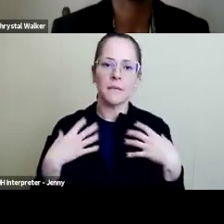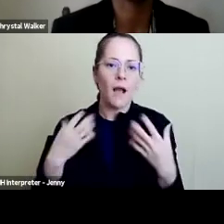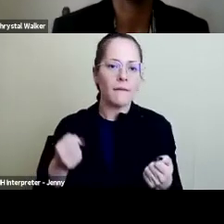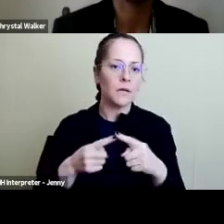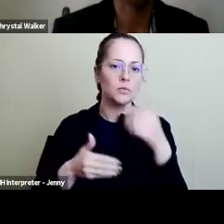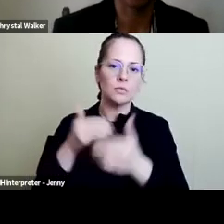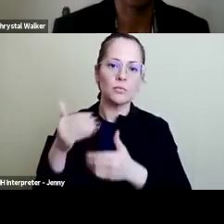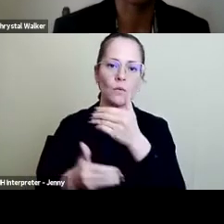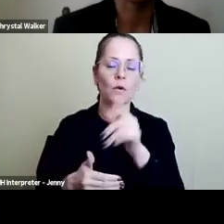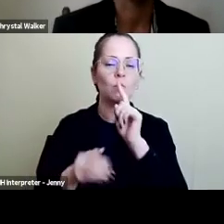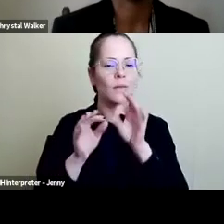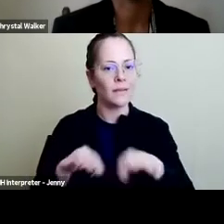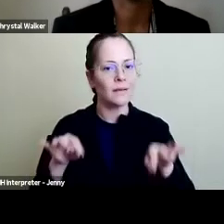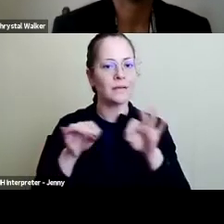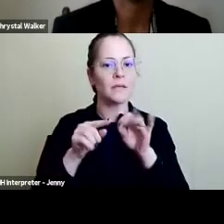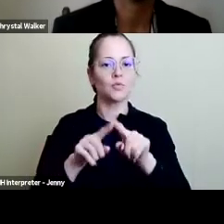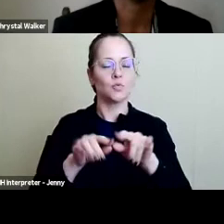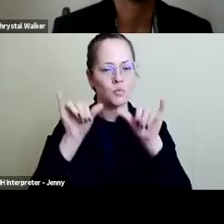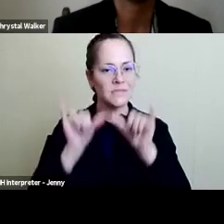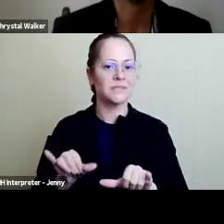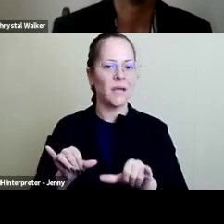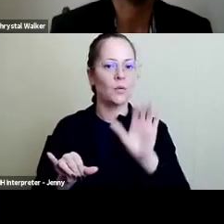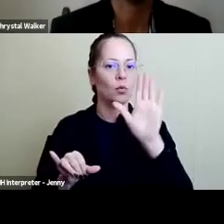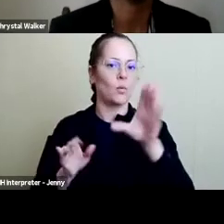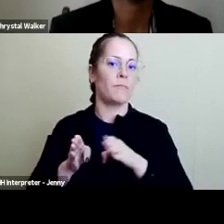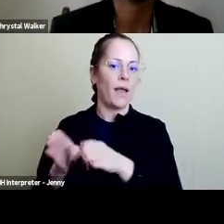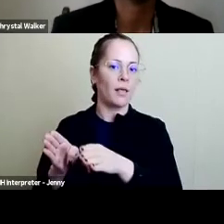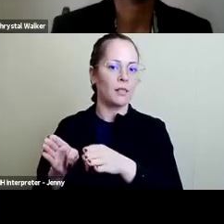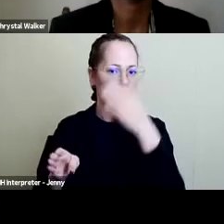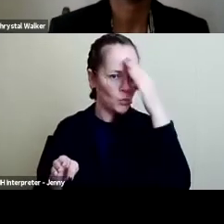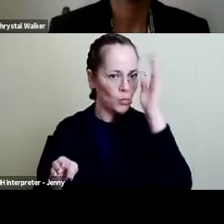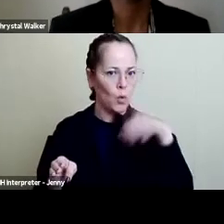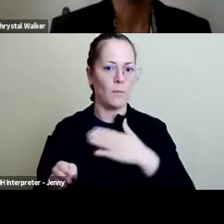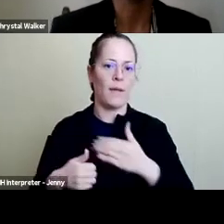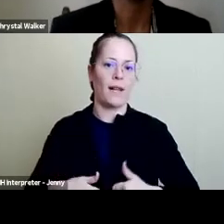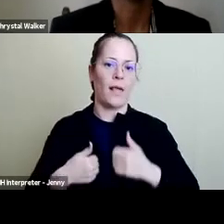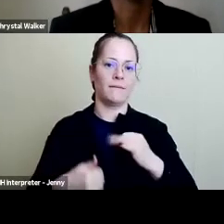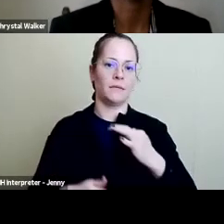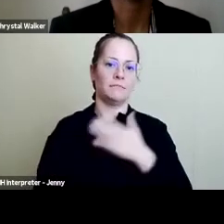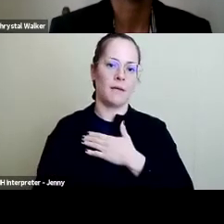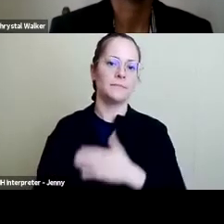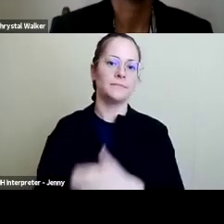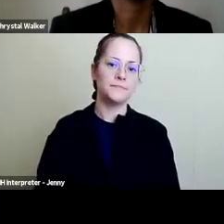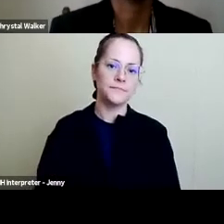I think the key is just to stay on your own path and just know that everyone's path is different.